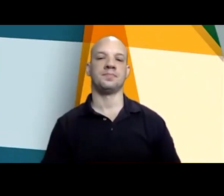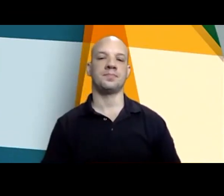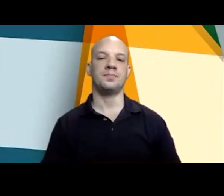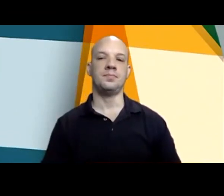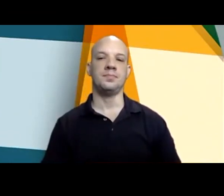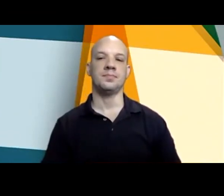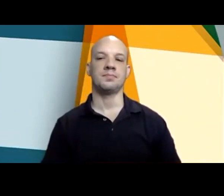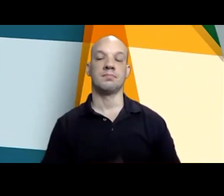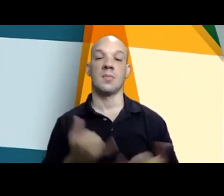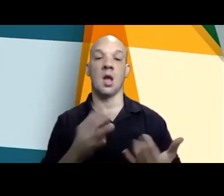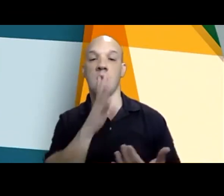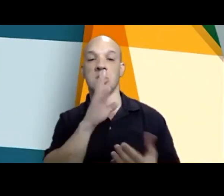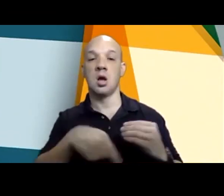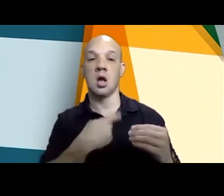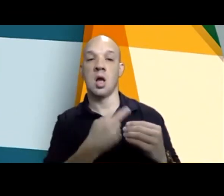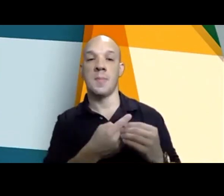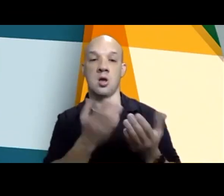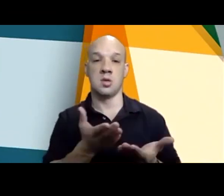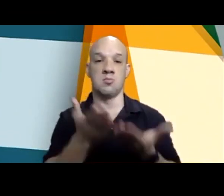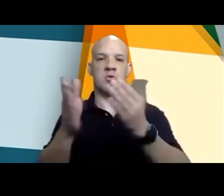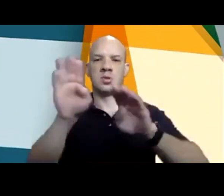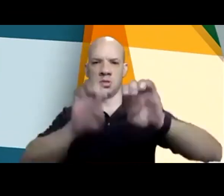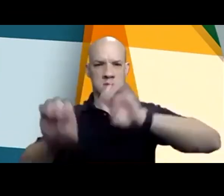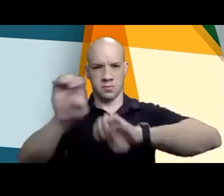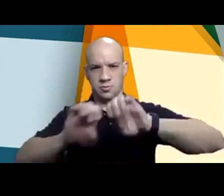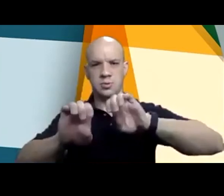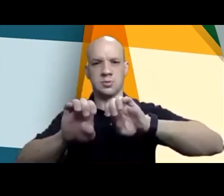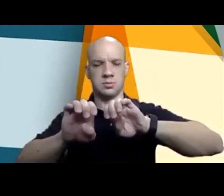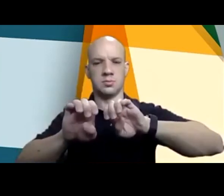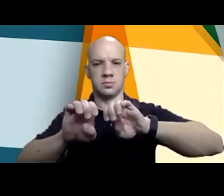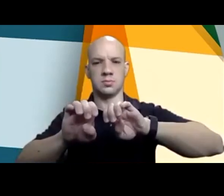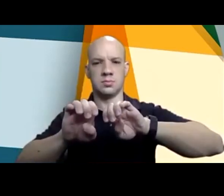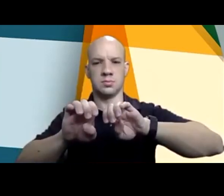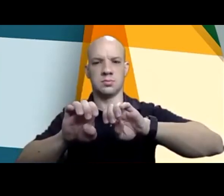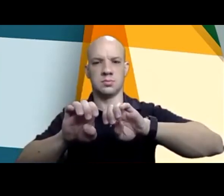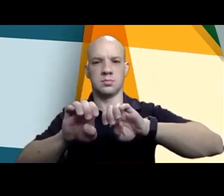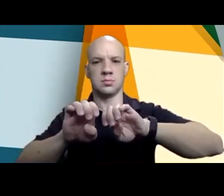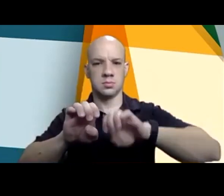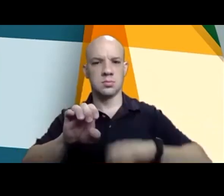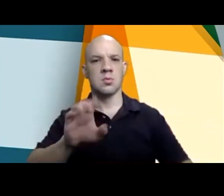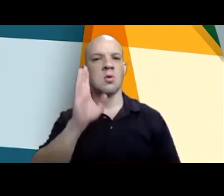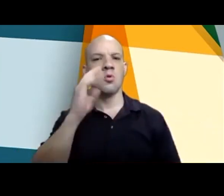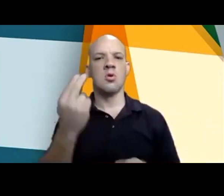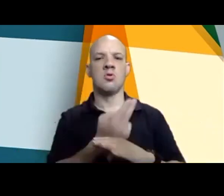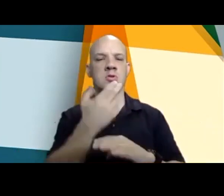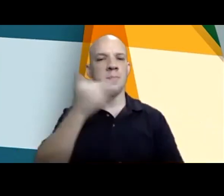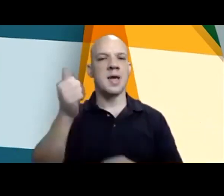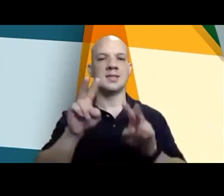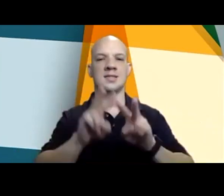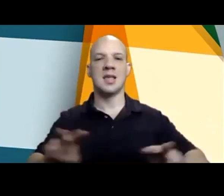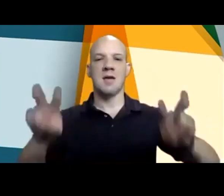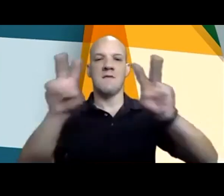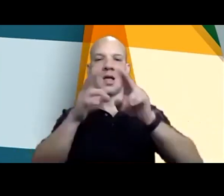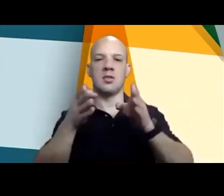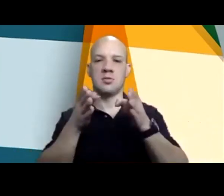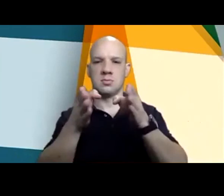Let's talk about the proposal evaluation, which will be scored using the best value methodology in accordance with